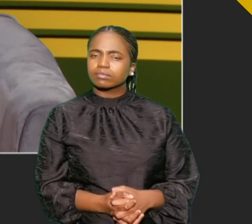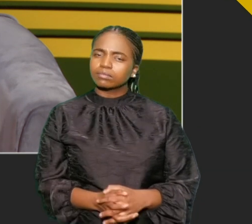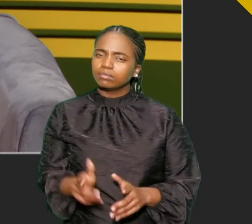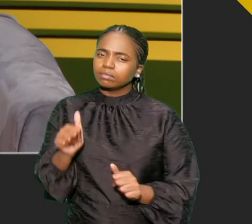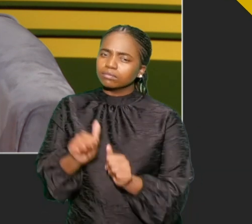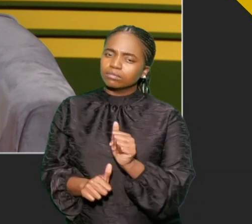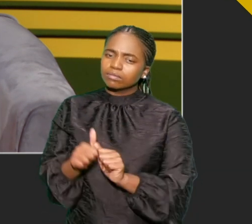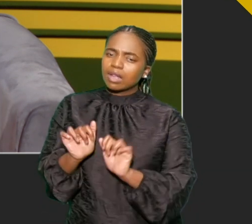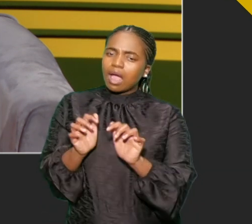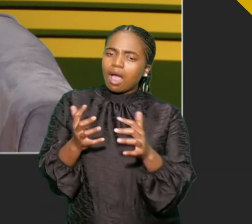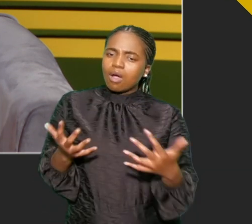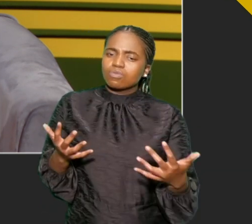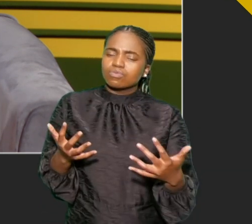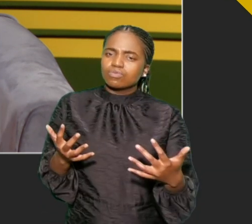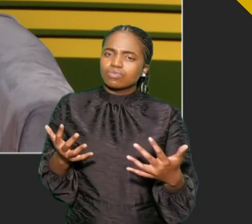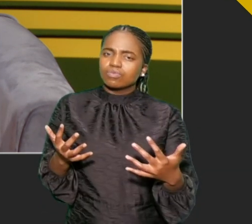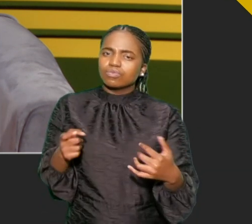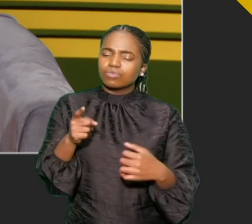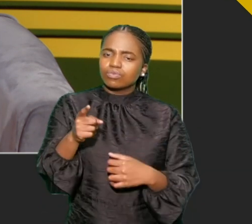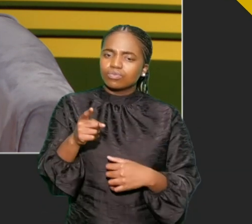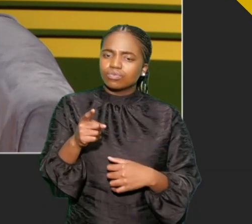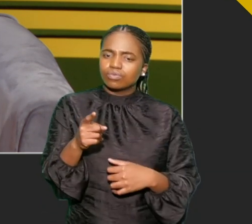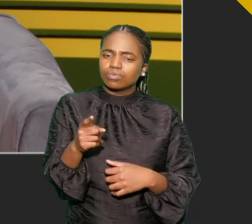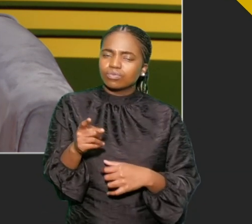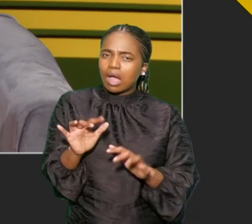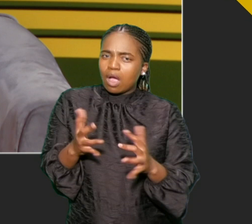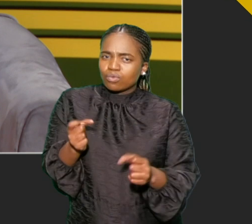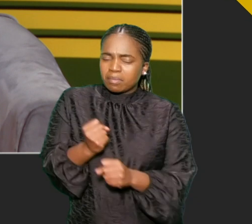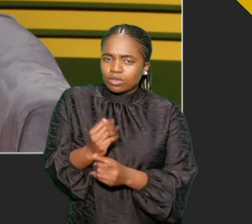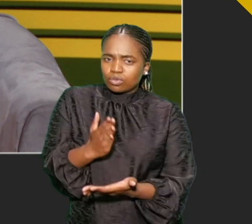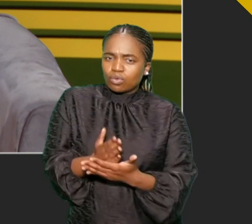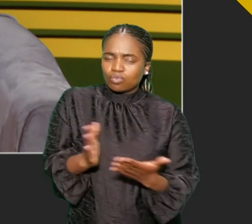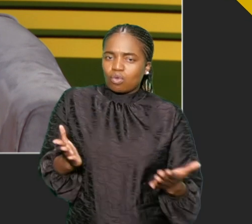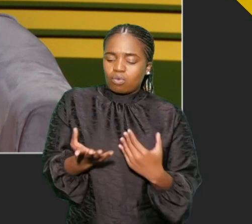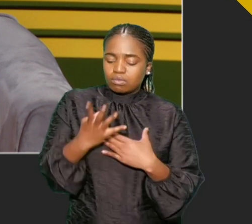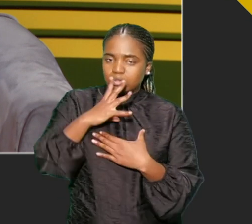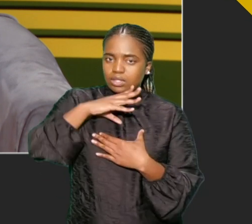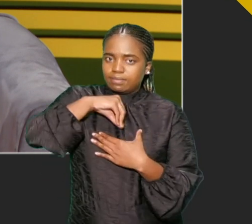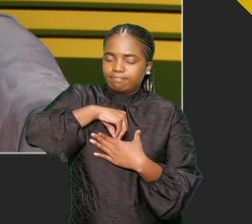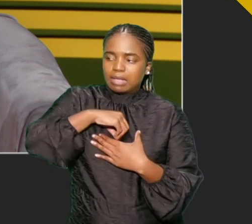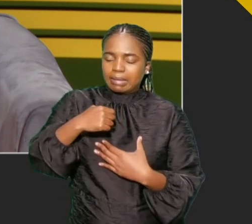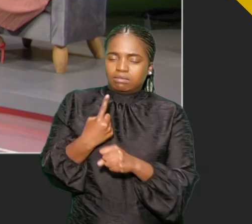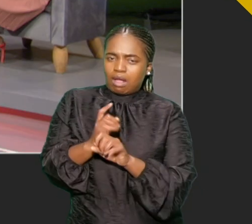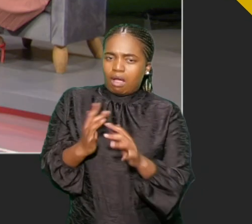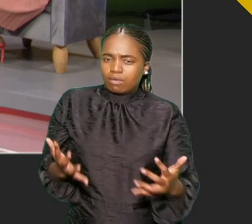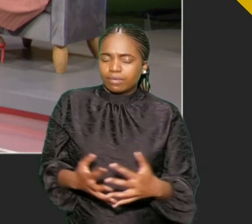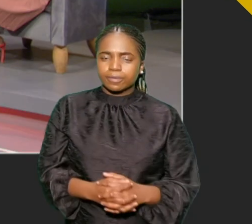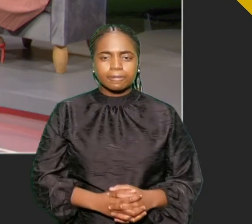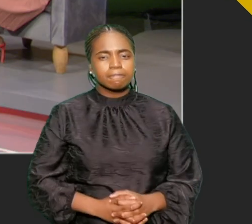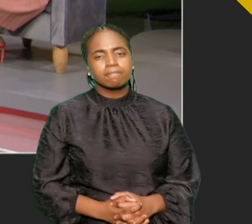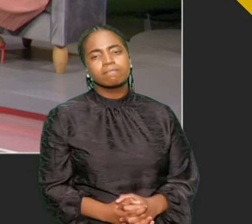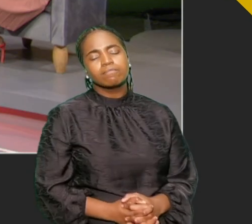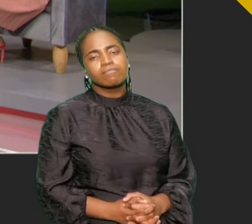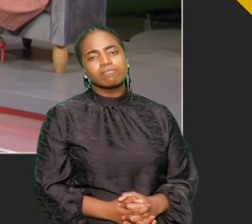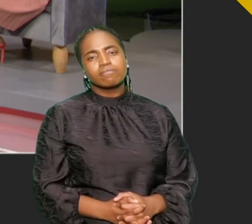sure you don't embody a crisis or trauma? How do you make sure you don't become a victim?